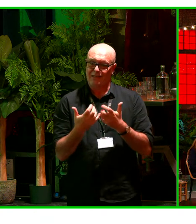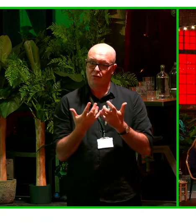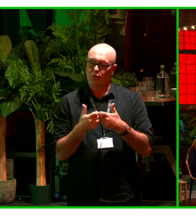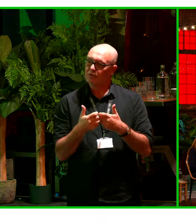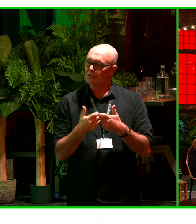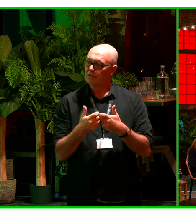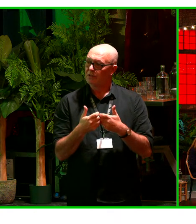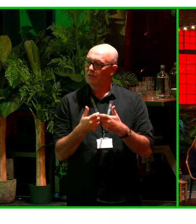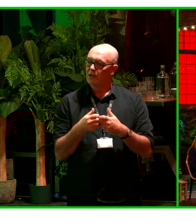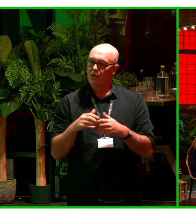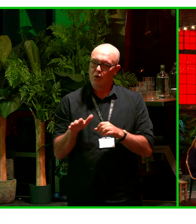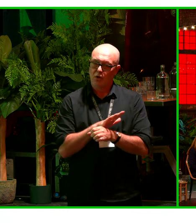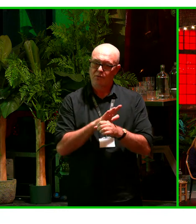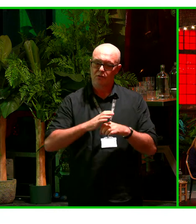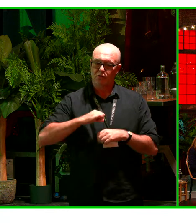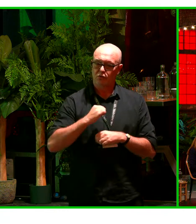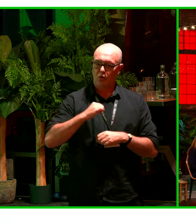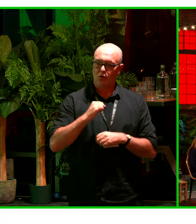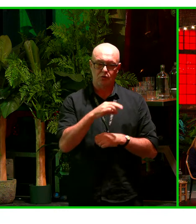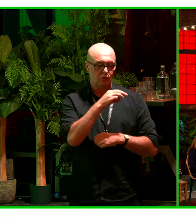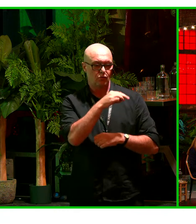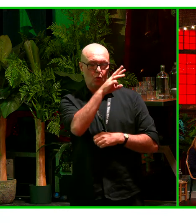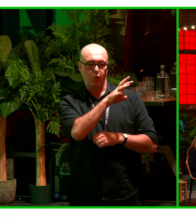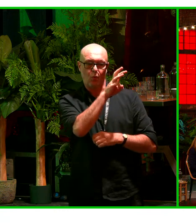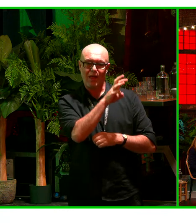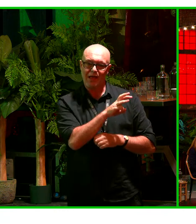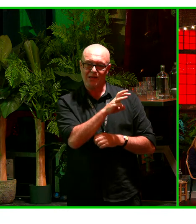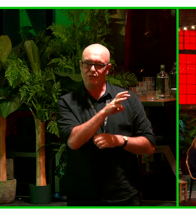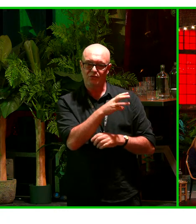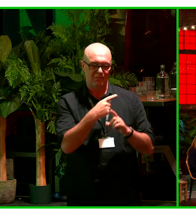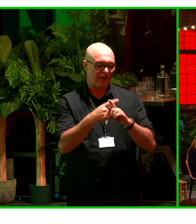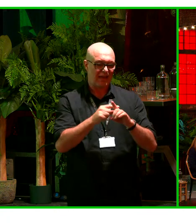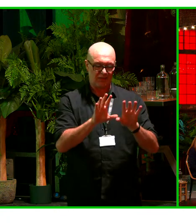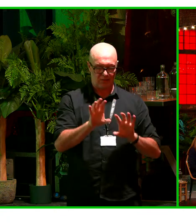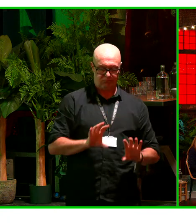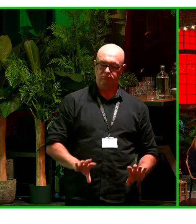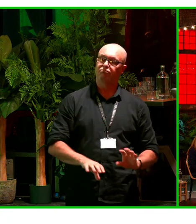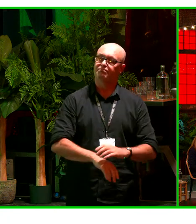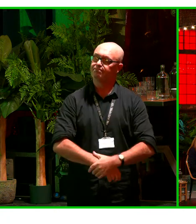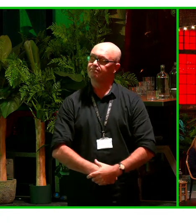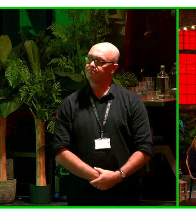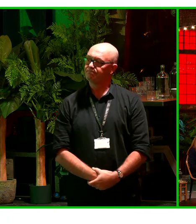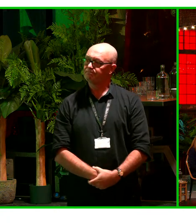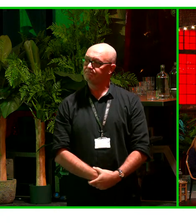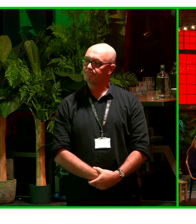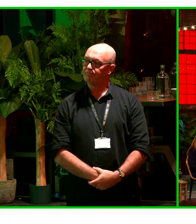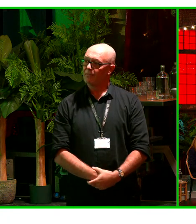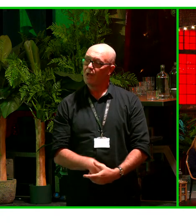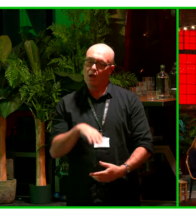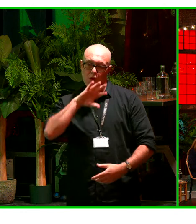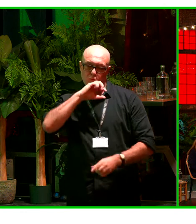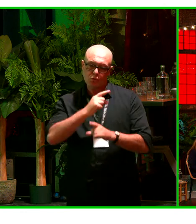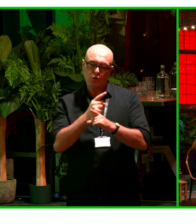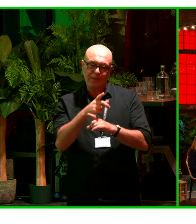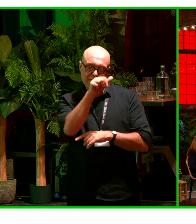North Wales, Merseyside, Cheshire, and North Shropshire. Rachel is going to talk about smart distribution networks.